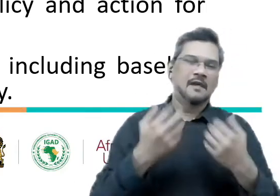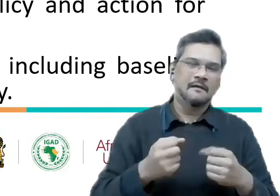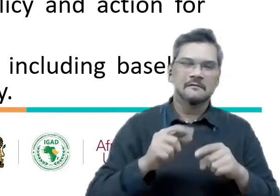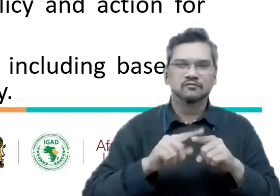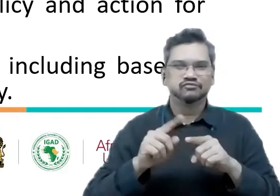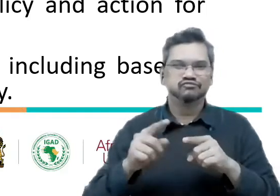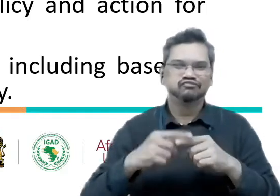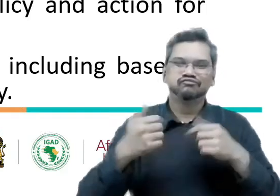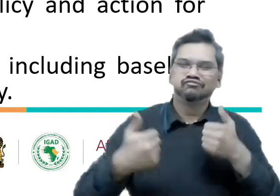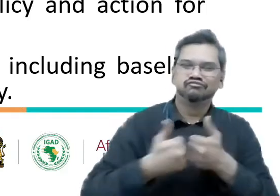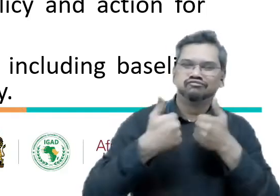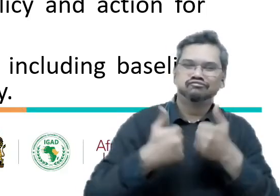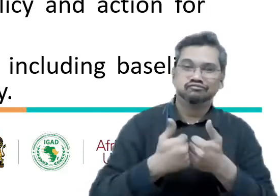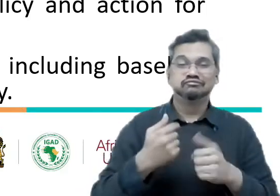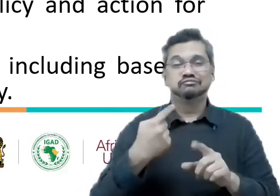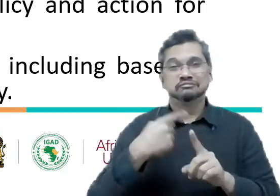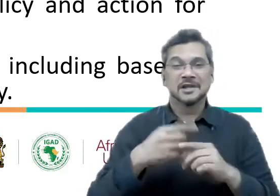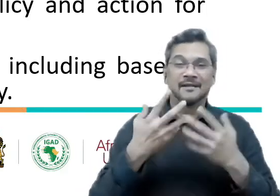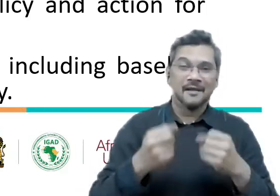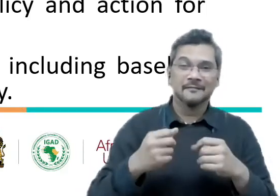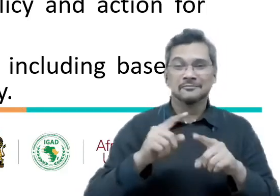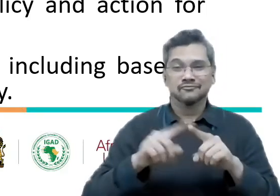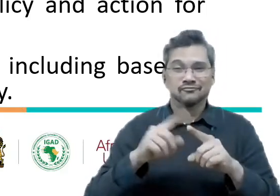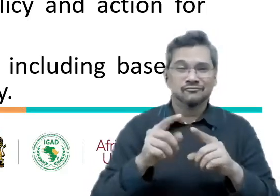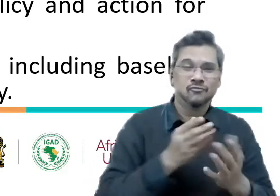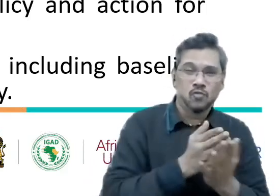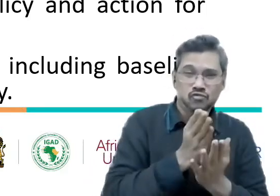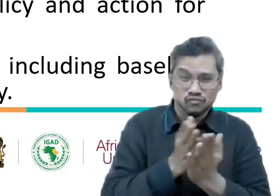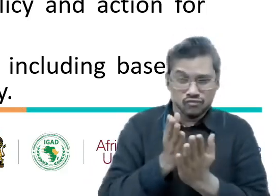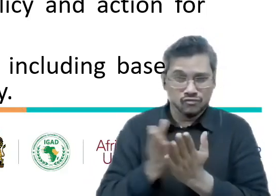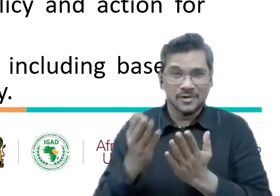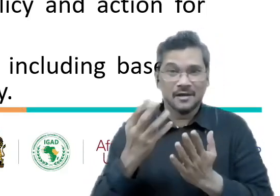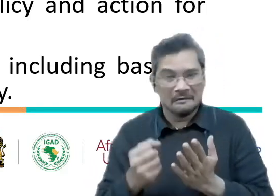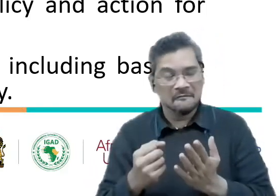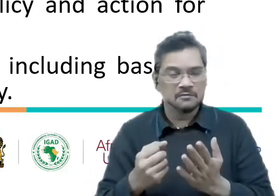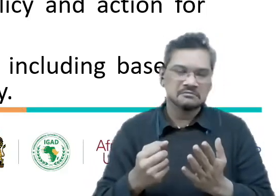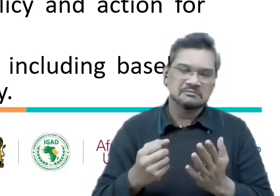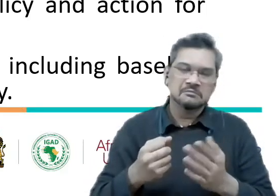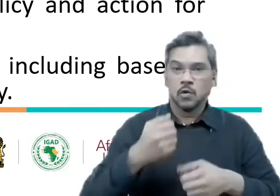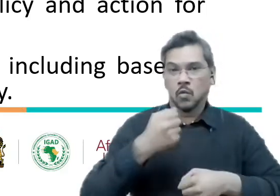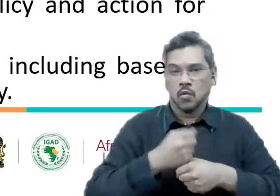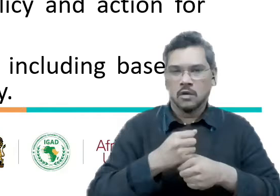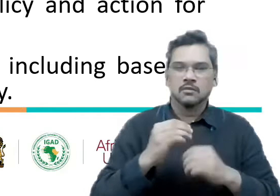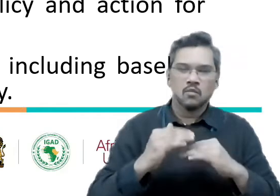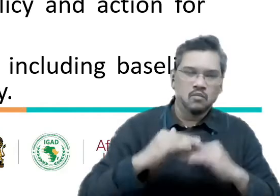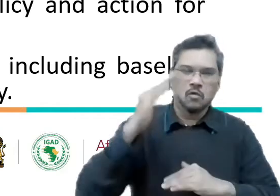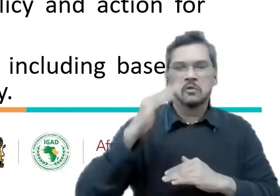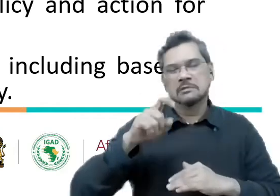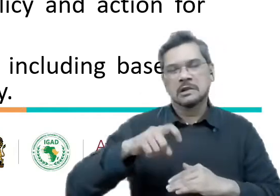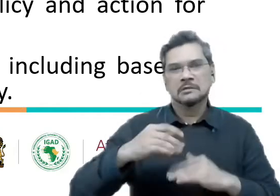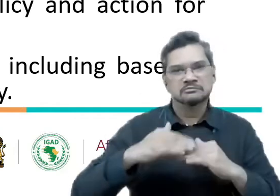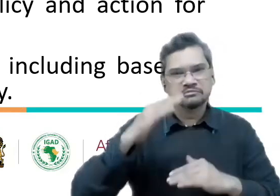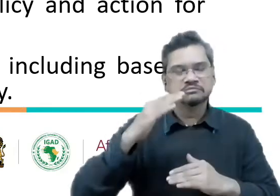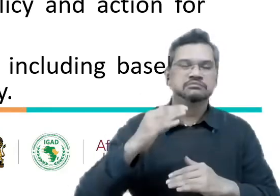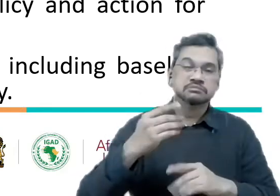external resources. A lot of effort is needed to ensure that. And I think we also need to invest more in technology,